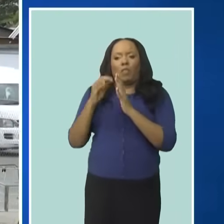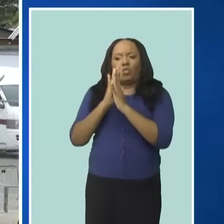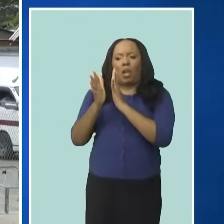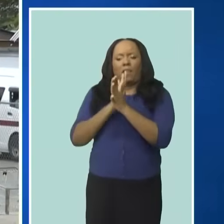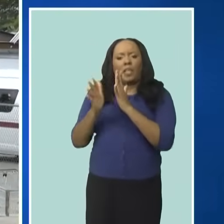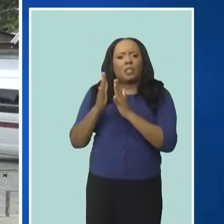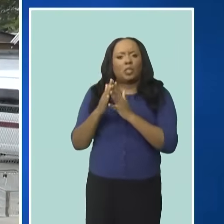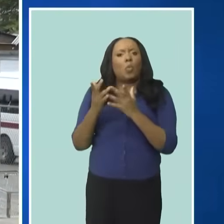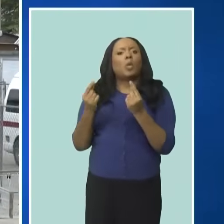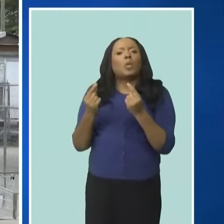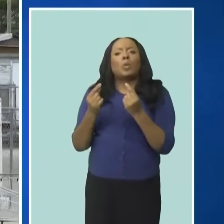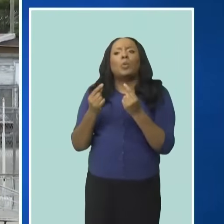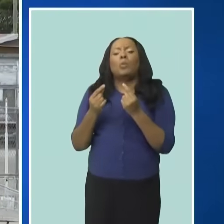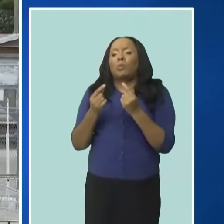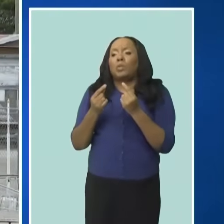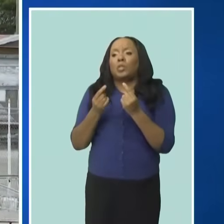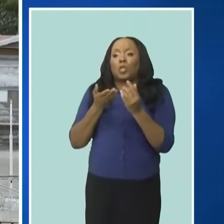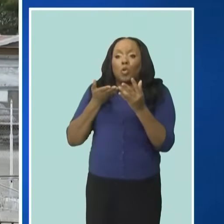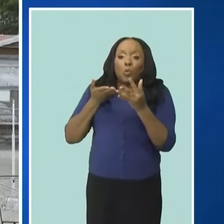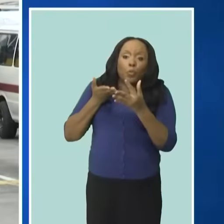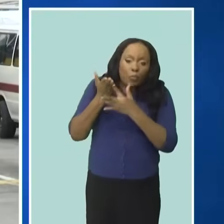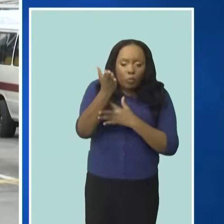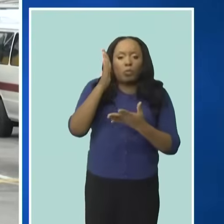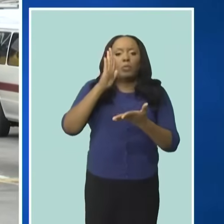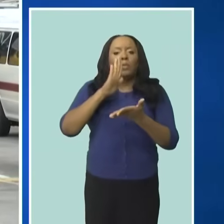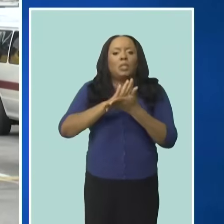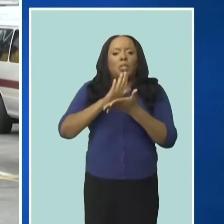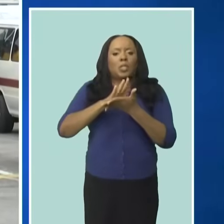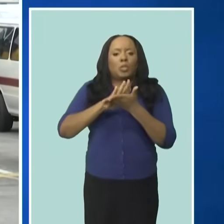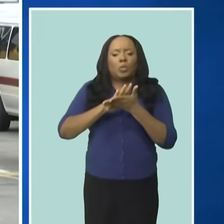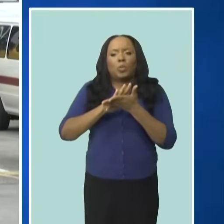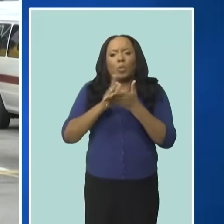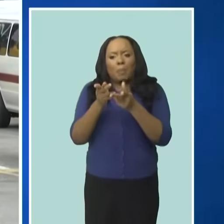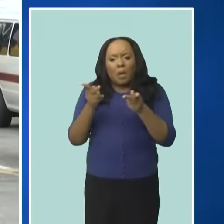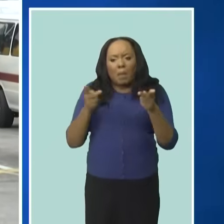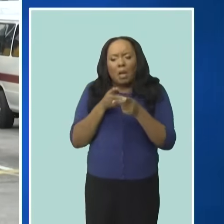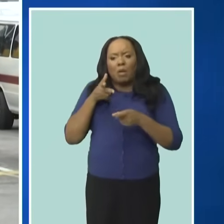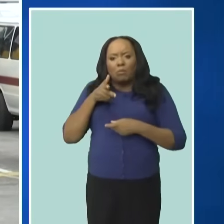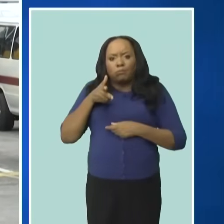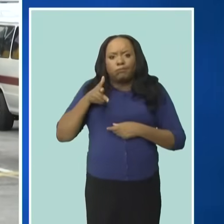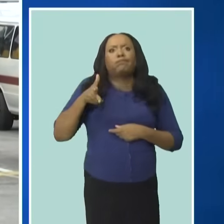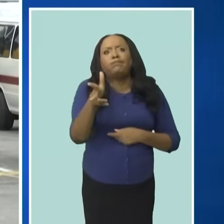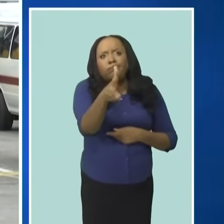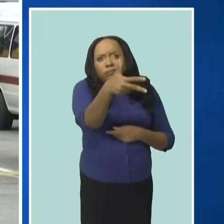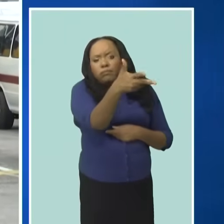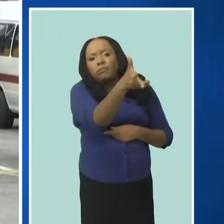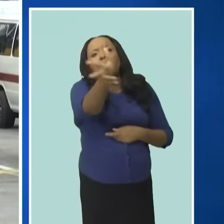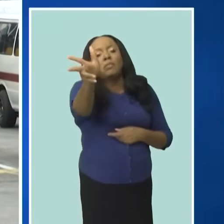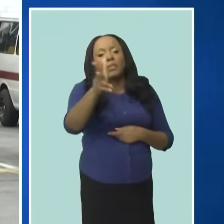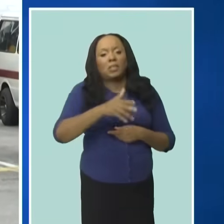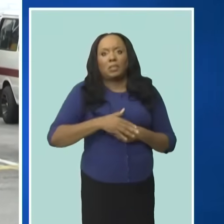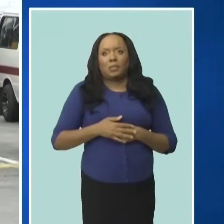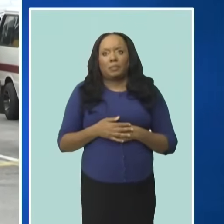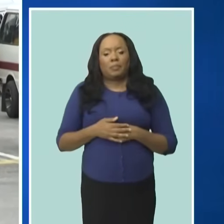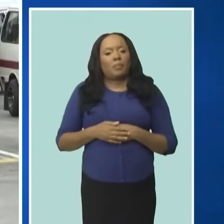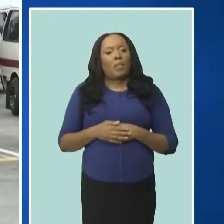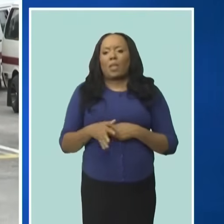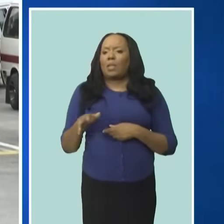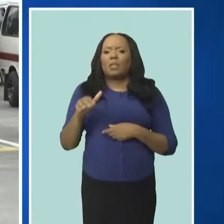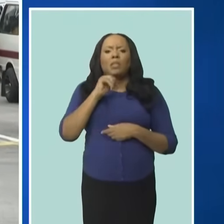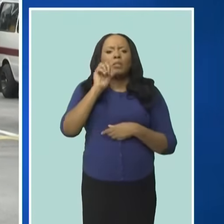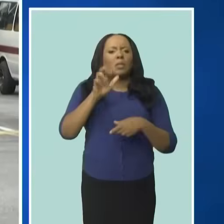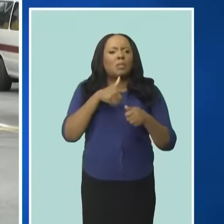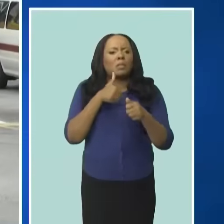with authorities that something truly has to be done to address the issue of PSV operators not complying with rules